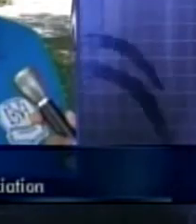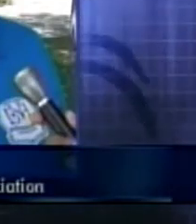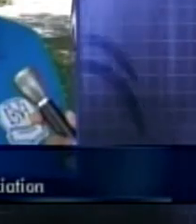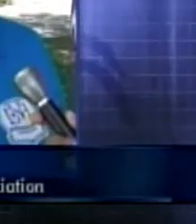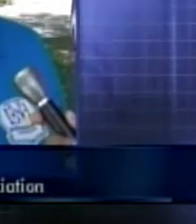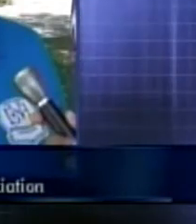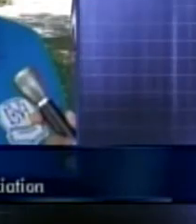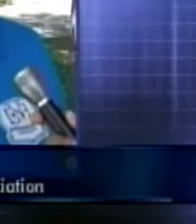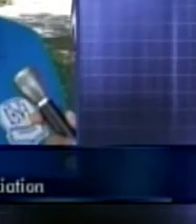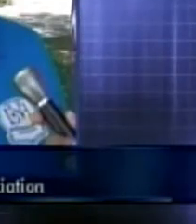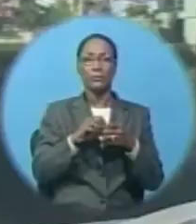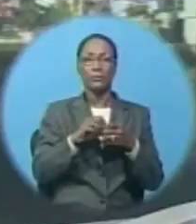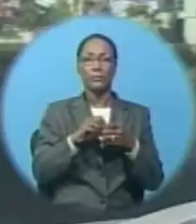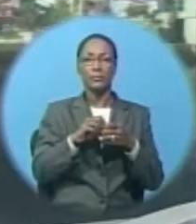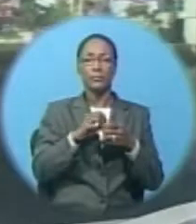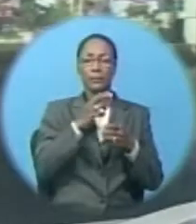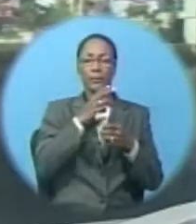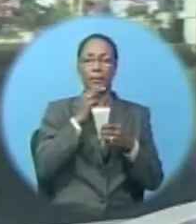persons.